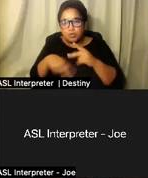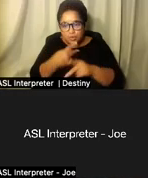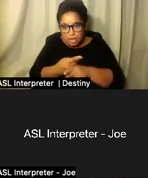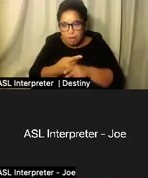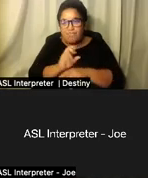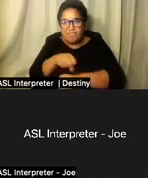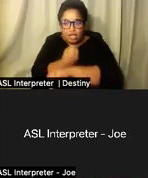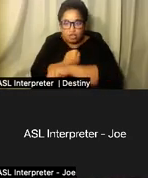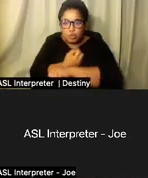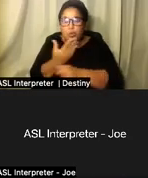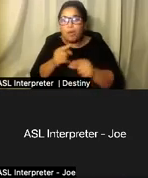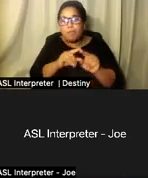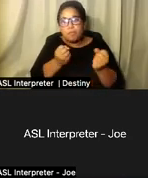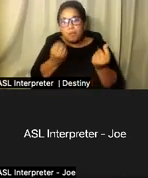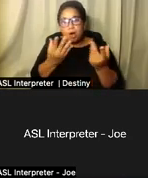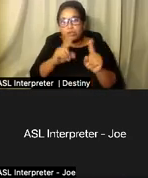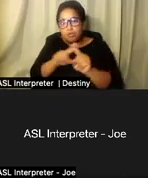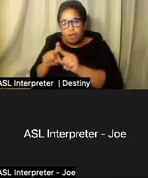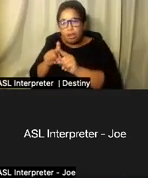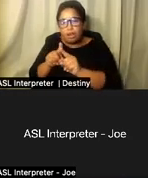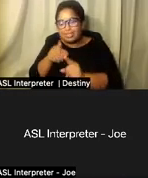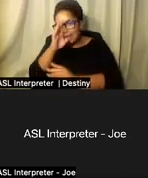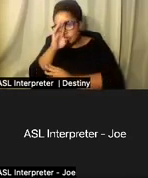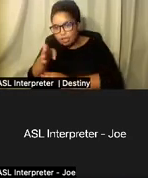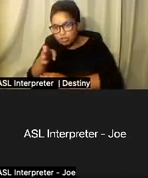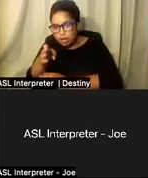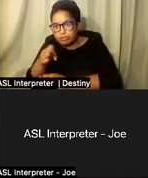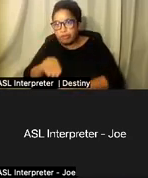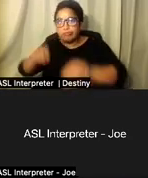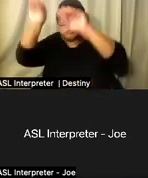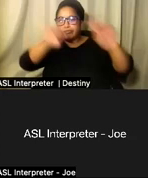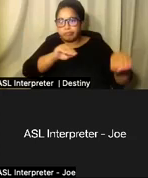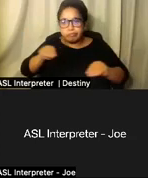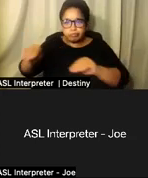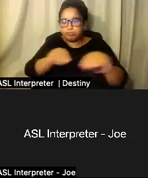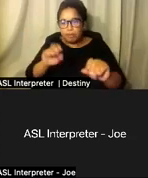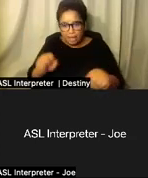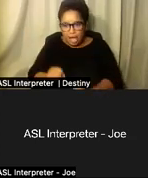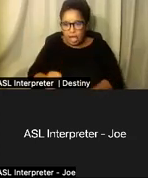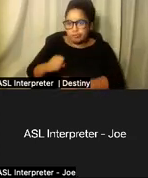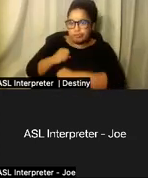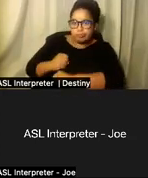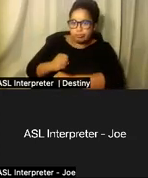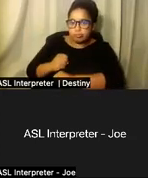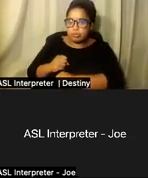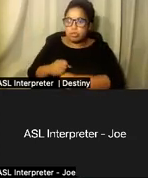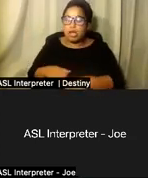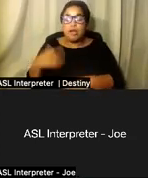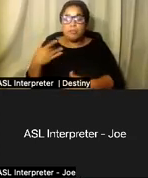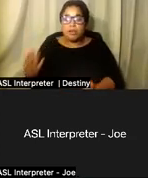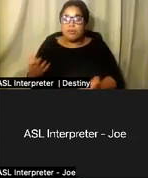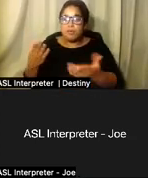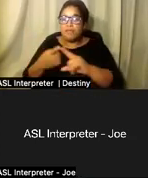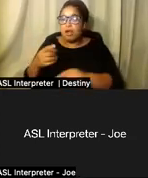multi-directional, able to resist all directions of movement. And one thing that structural engineers recommend is we never